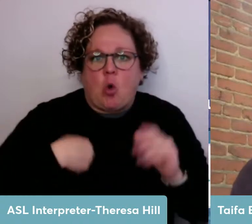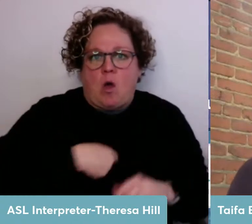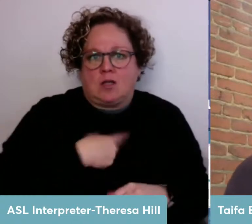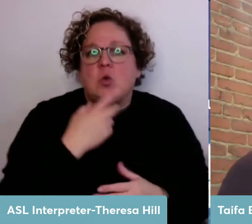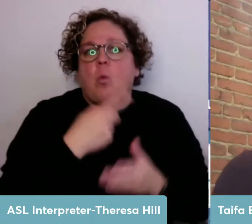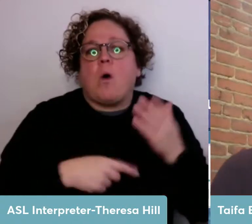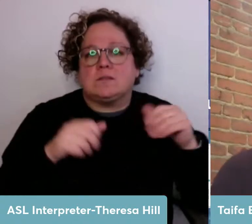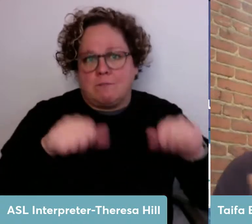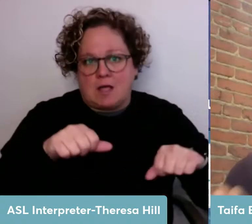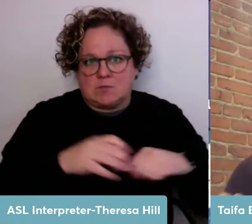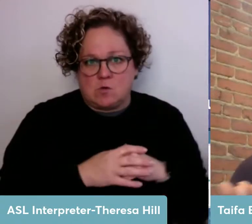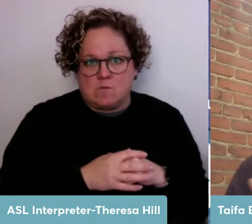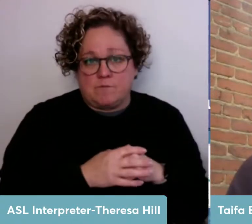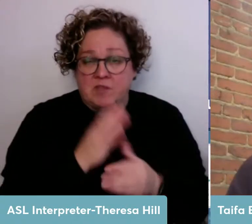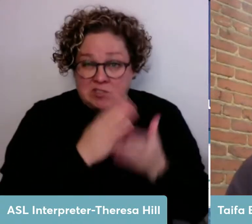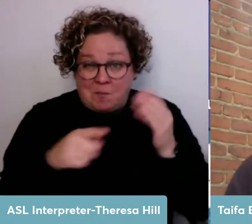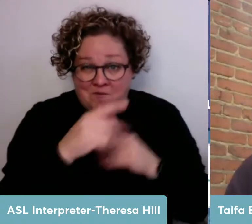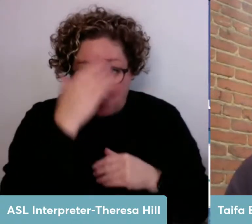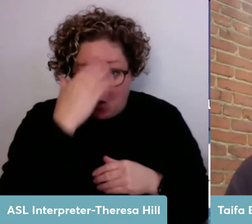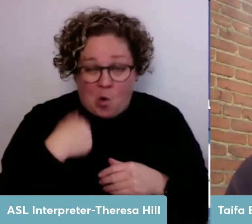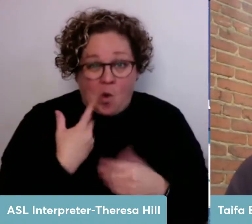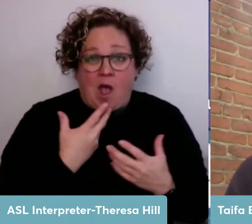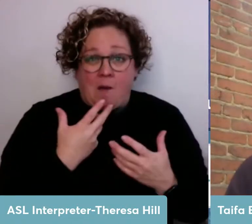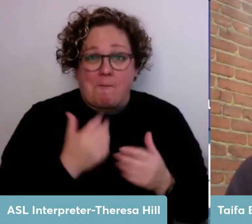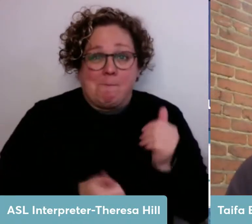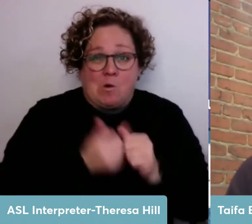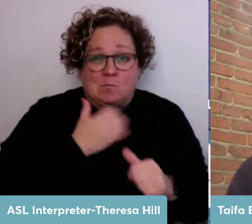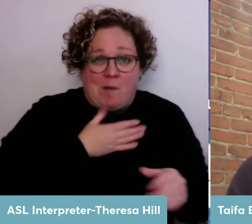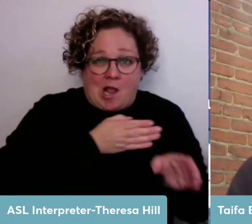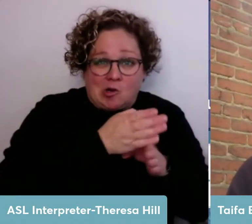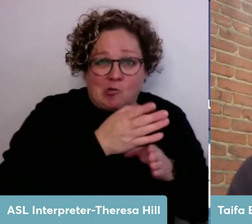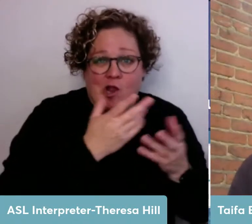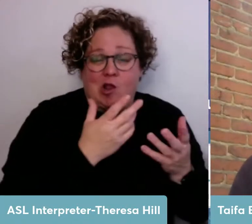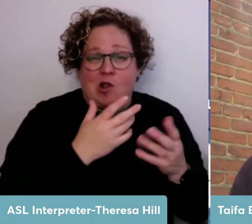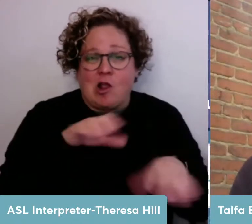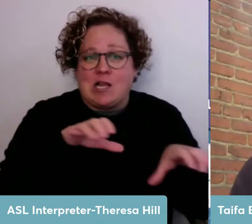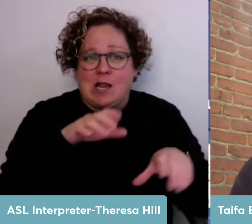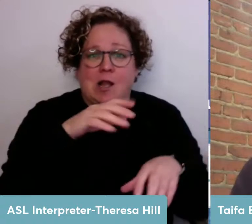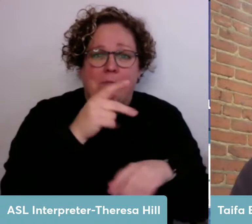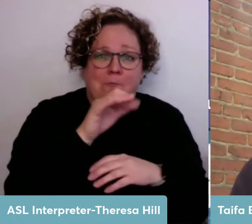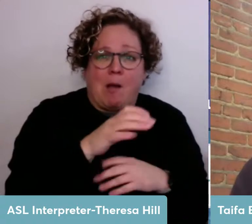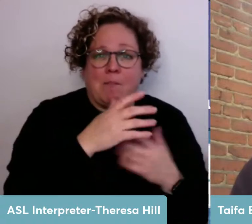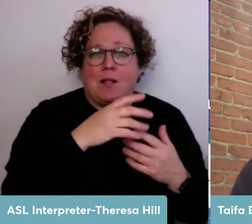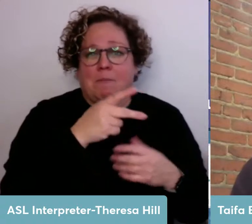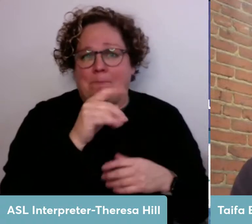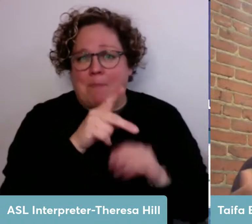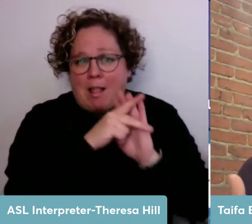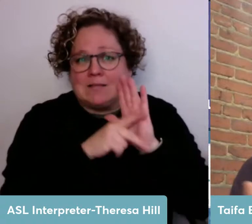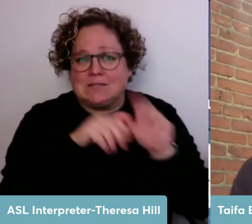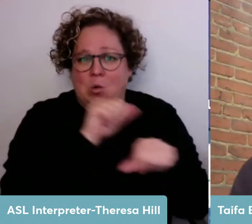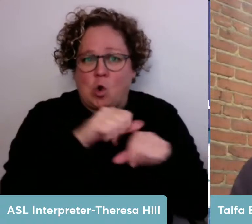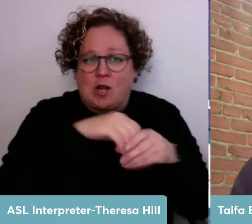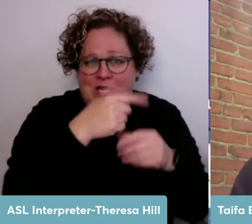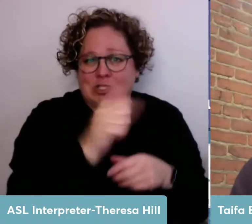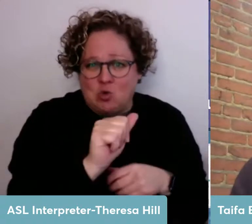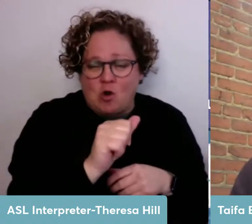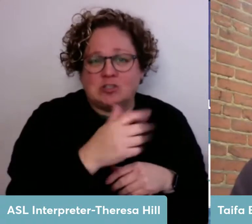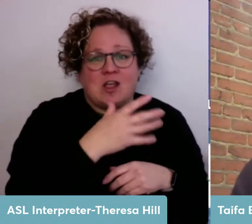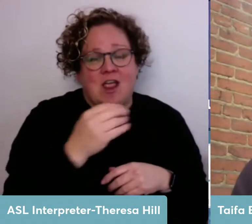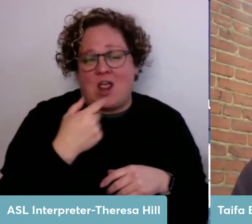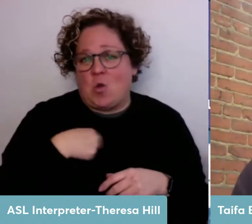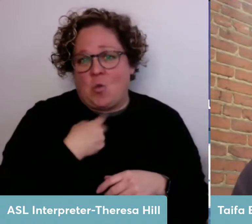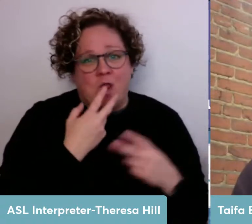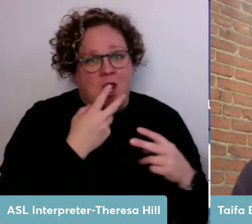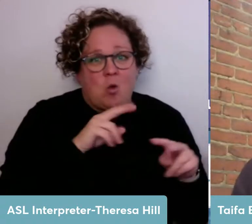As some of you know, I spent a good deal of my career doing policy work in Georgia, as Karen mentioned, and we looked up to you all here